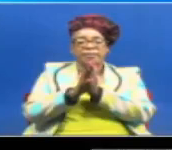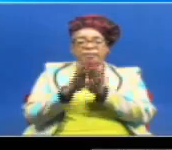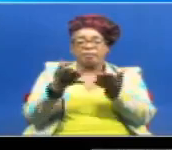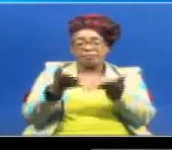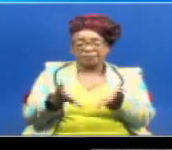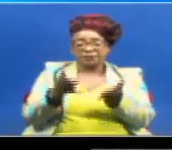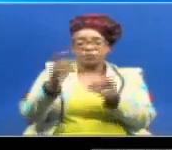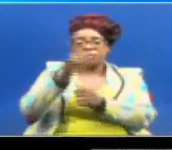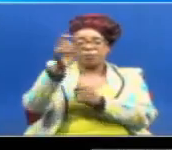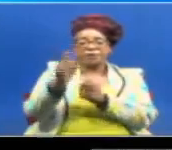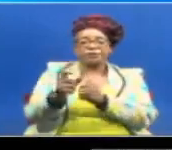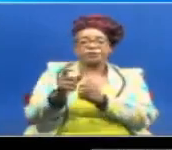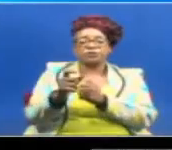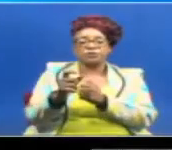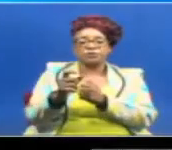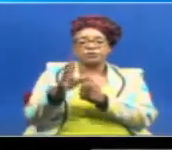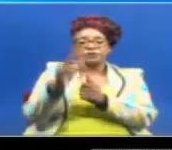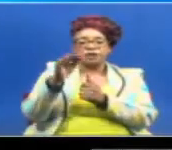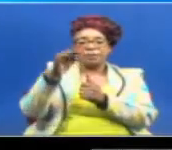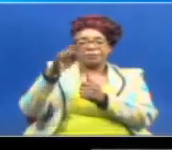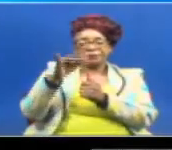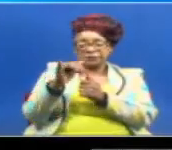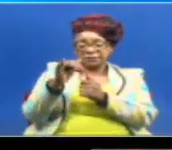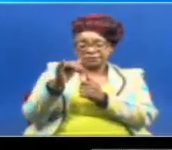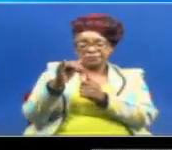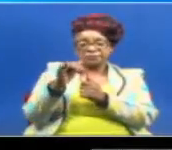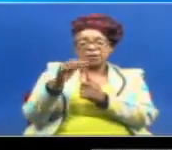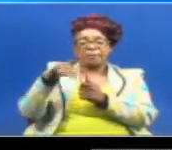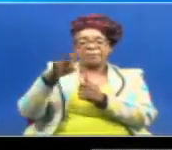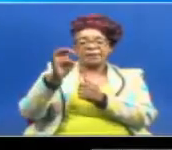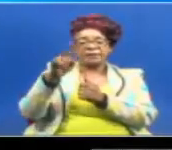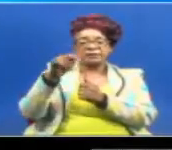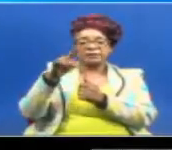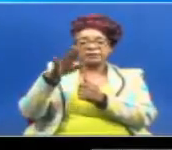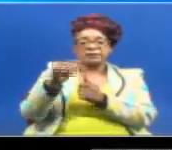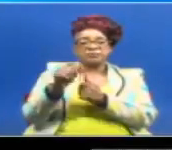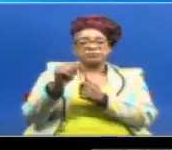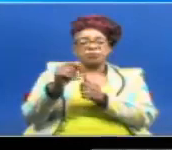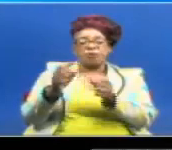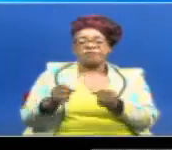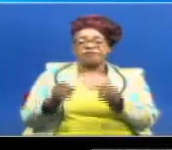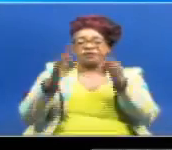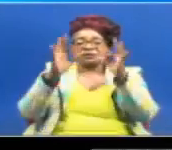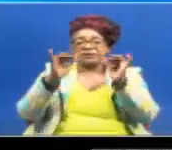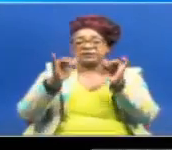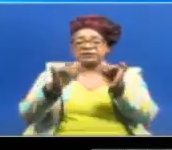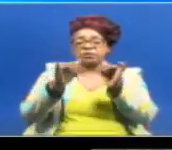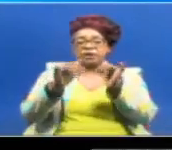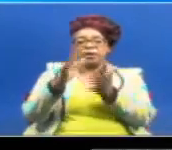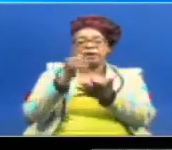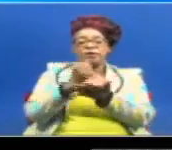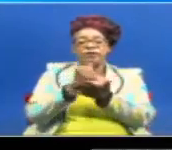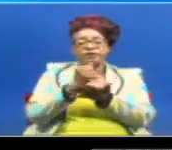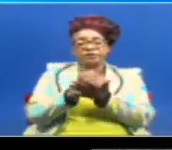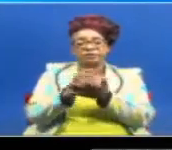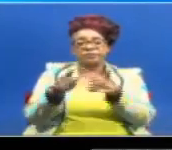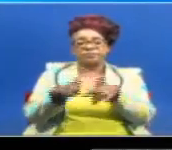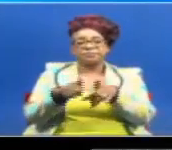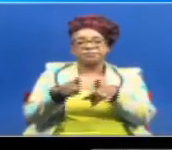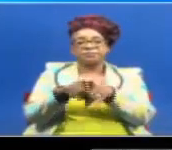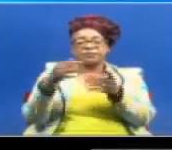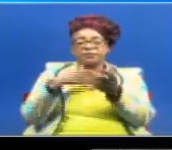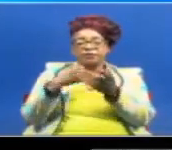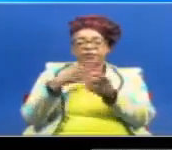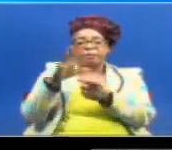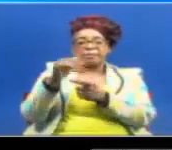Regional as well as ASEL Cabinet Secretary Penina Malonza officially settled into their offices following the handover by their predecessors